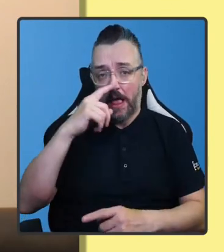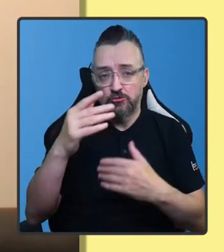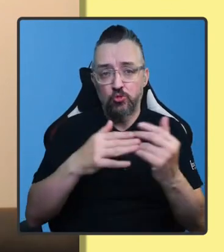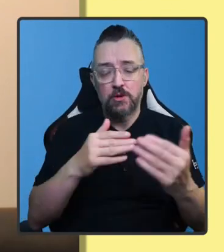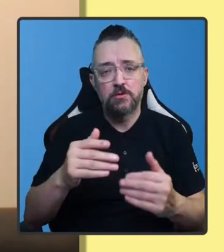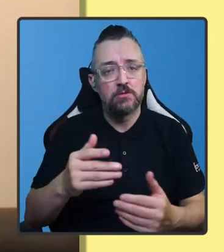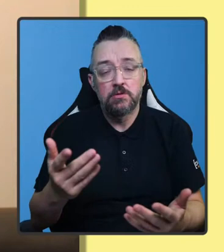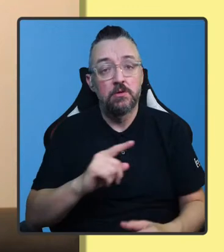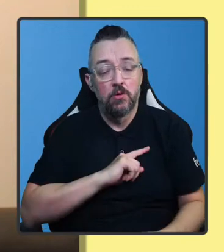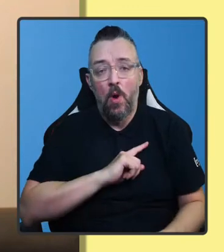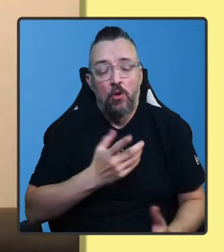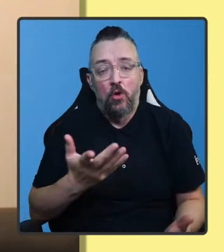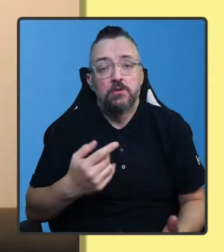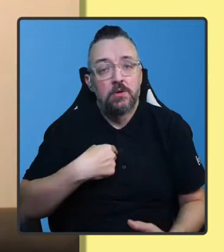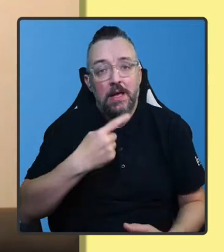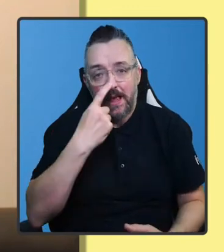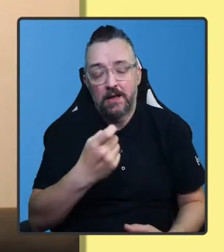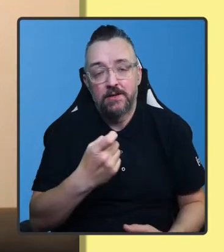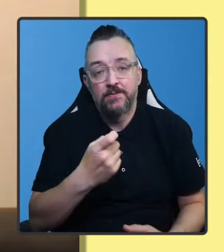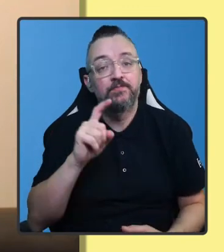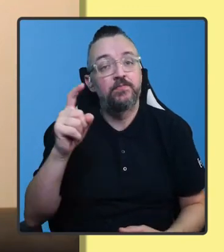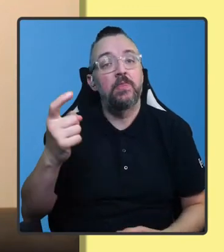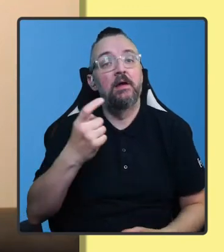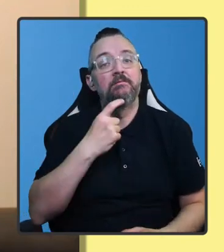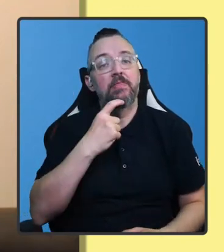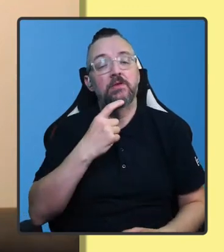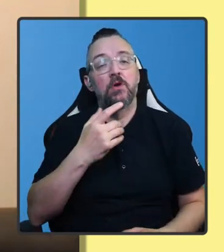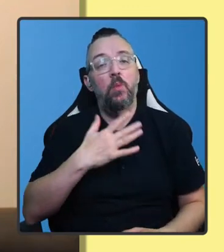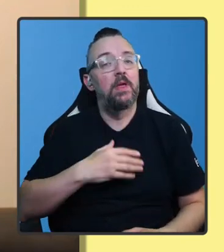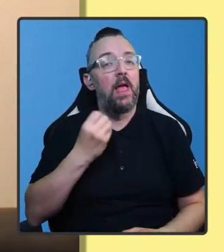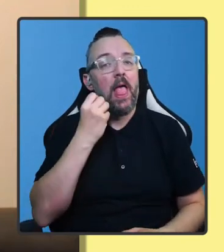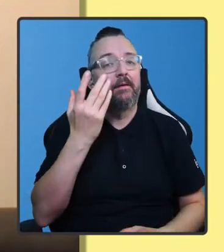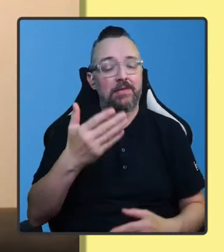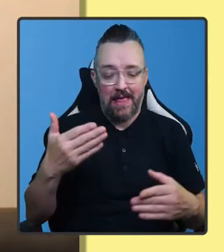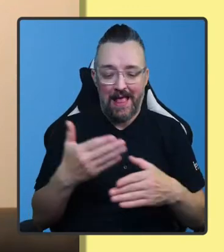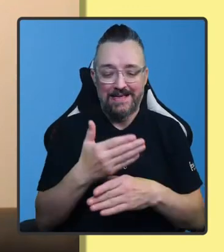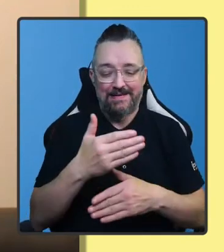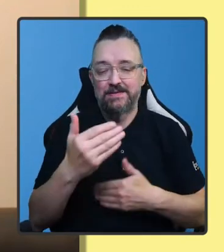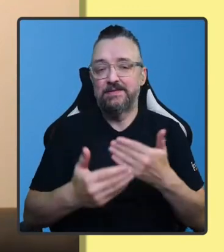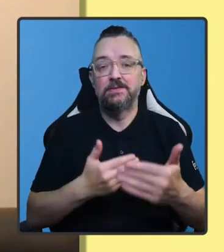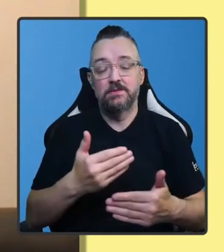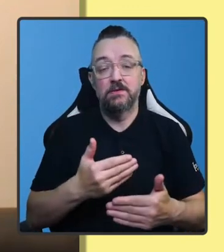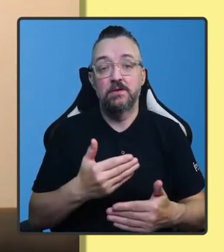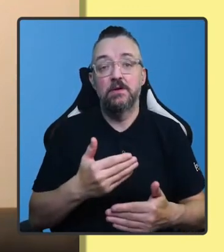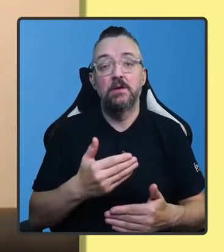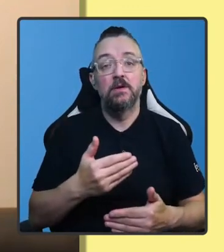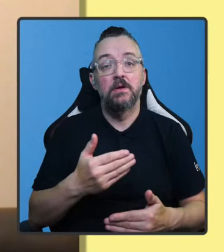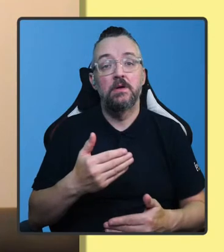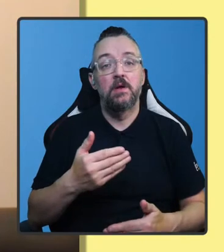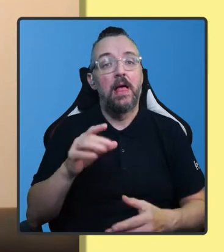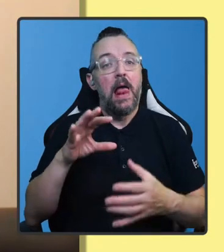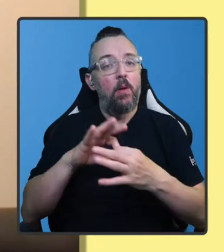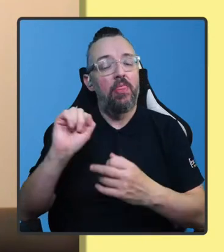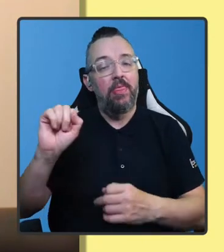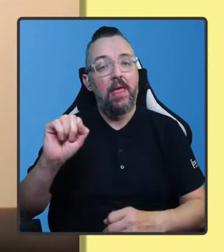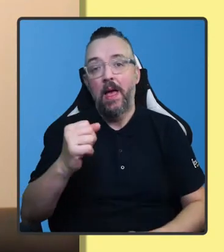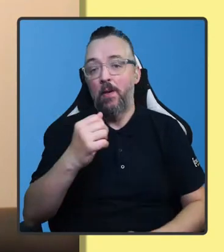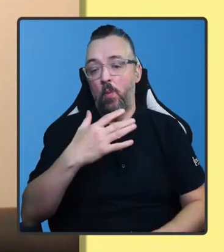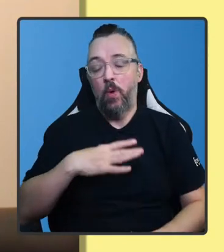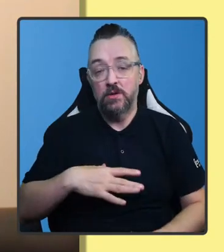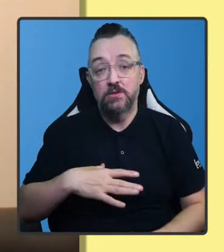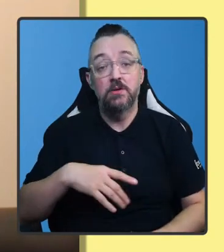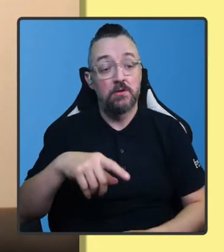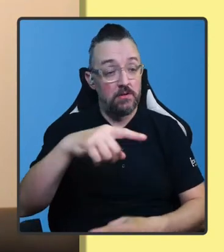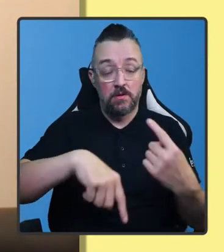Finnish system, there's a real focus on participation in daily activities, according to abilities and wishes. Inmates can work, engage